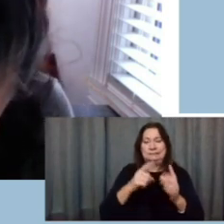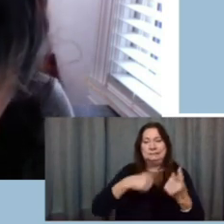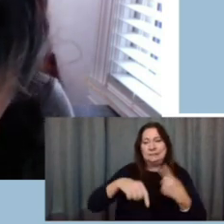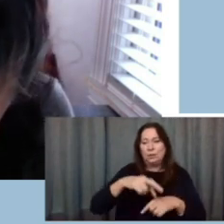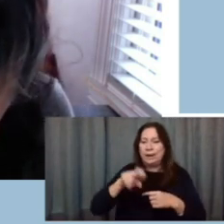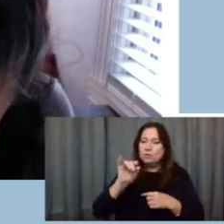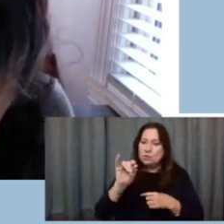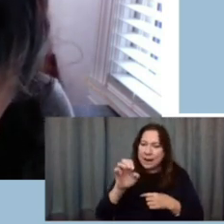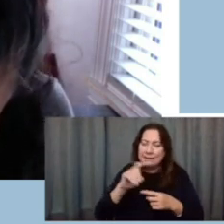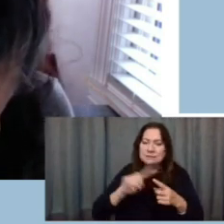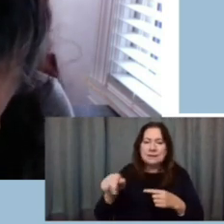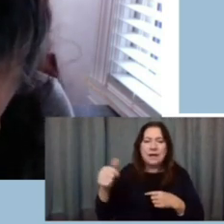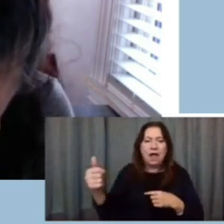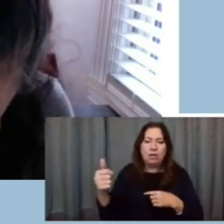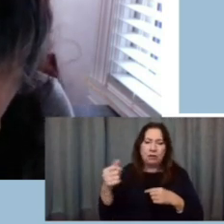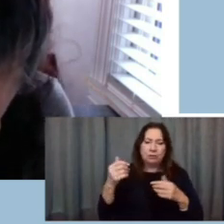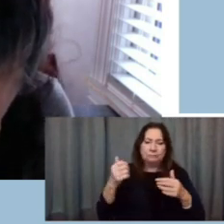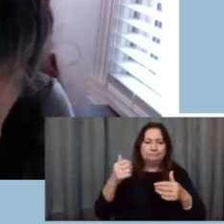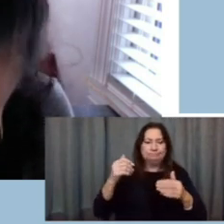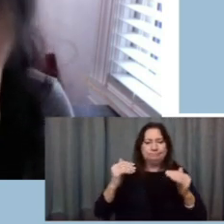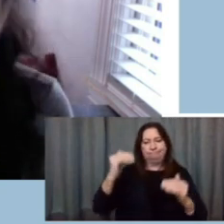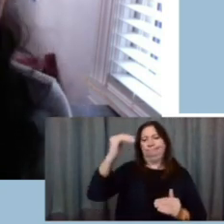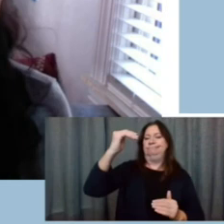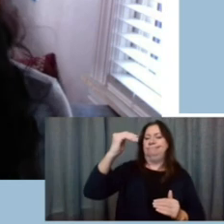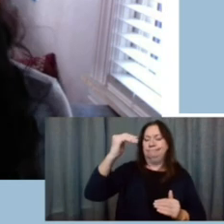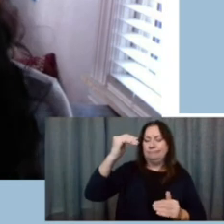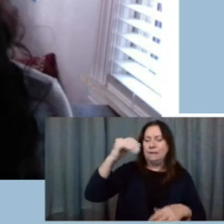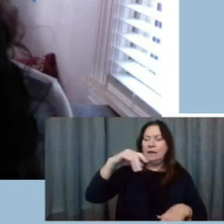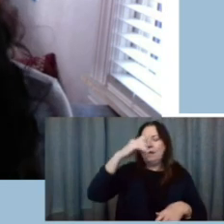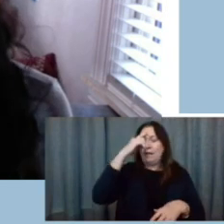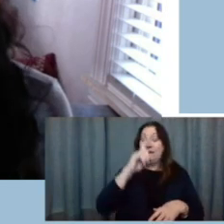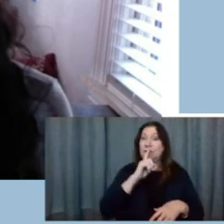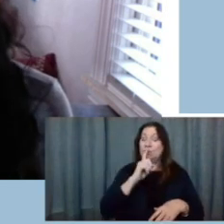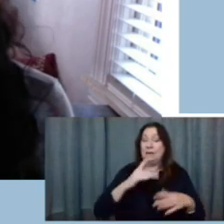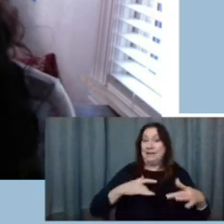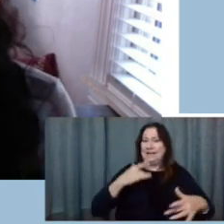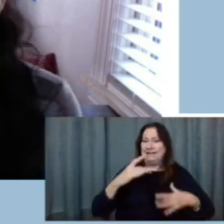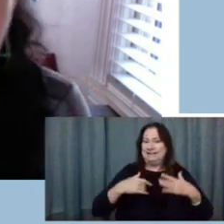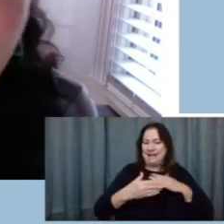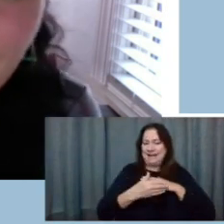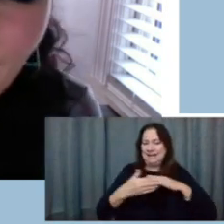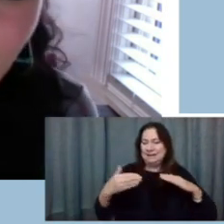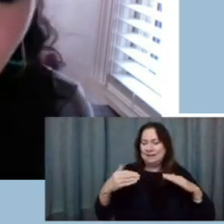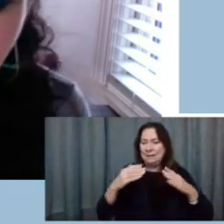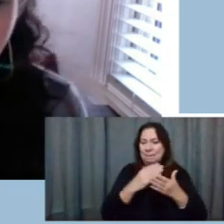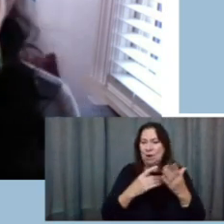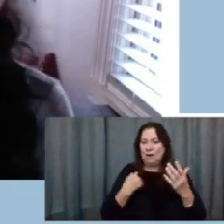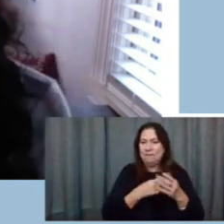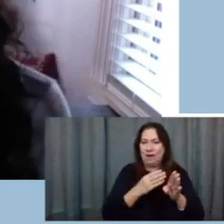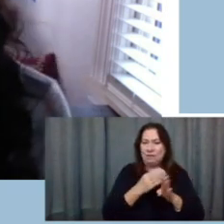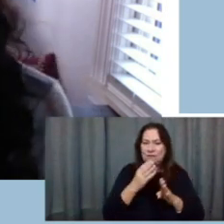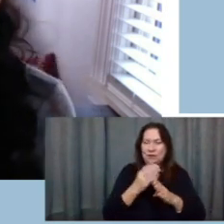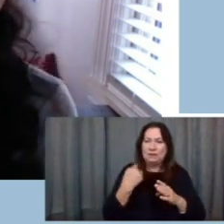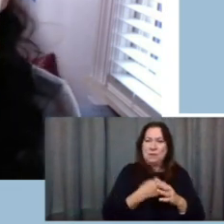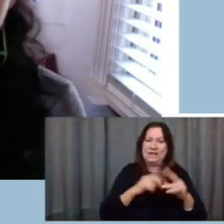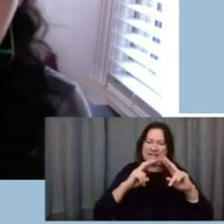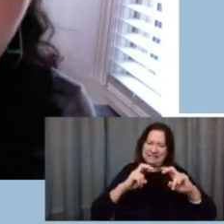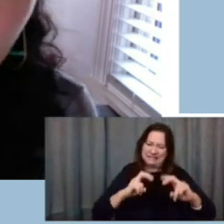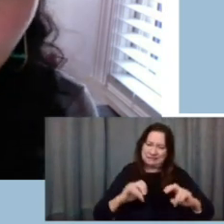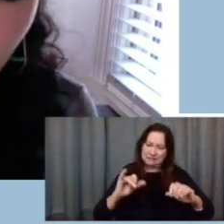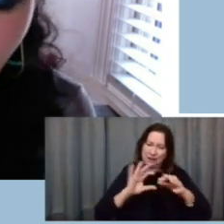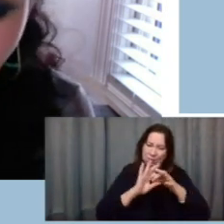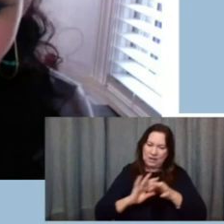other forms of hierarchy. And I think a really exciting edge of our field is if we can dig into that relational